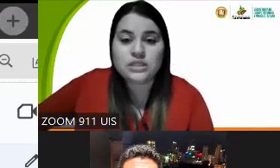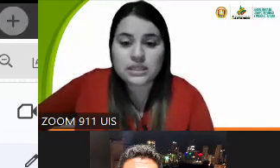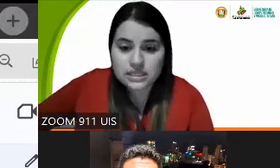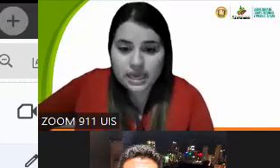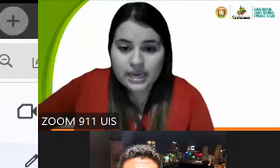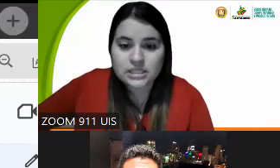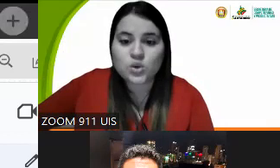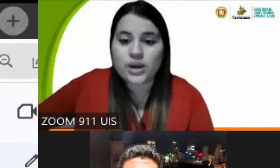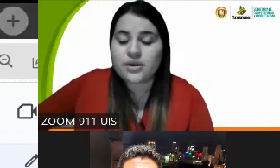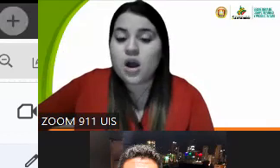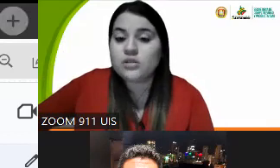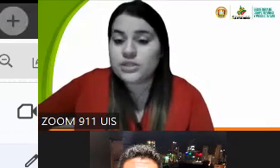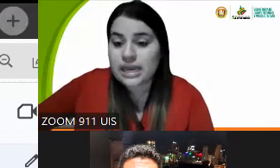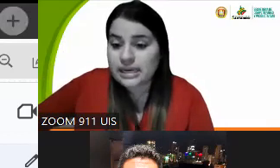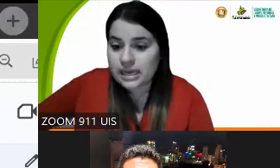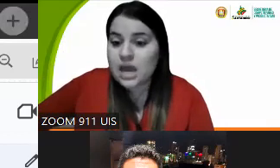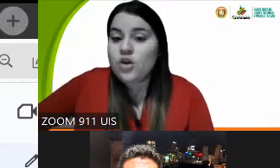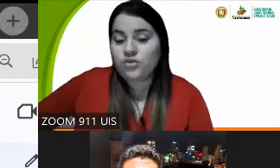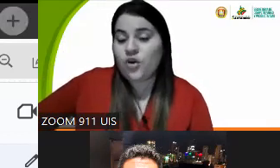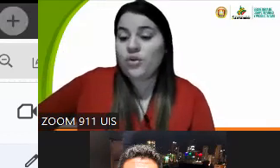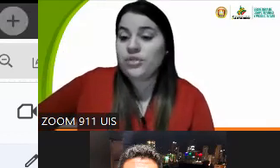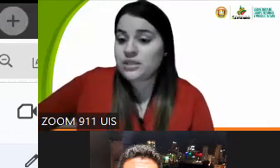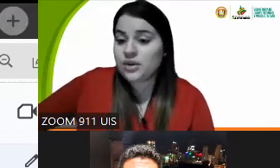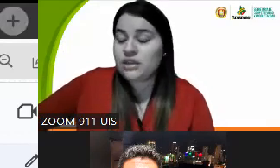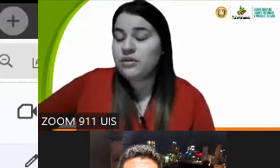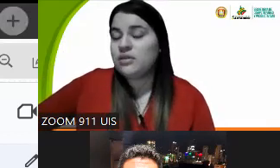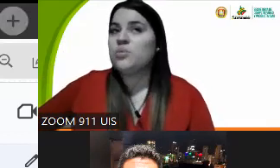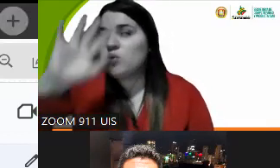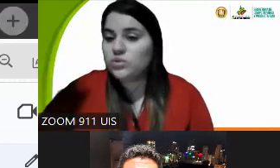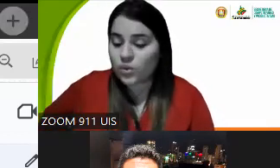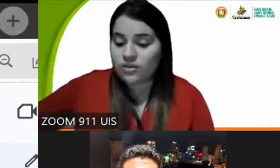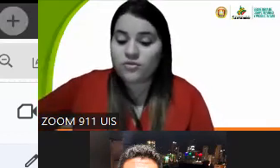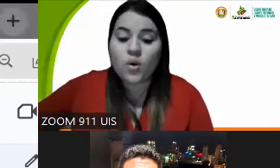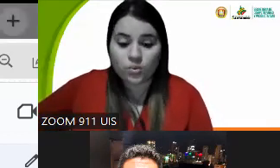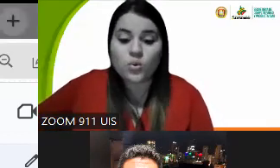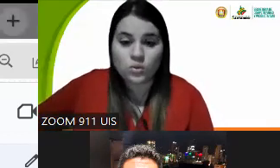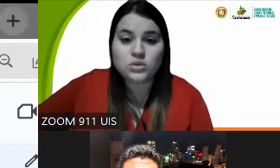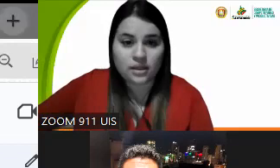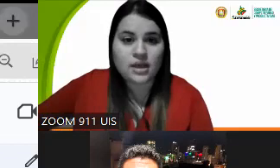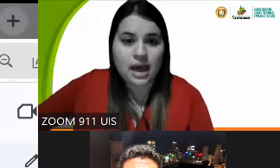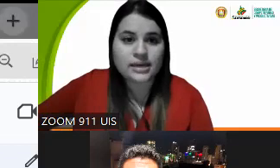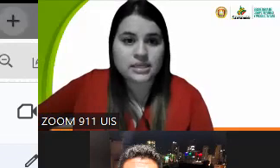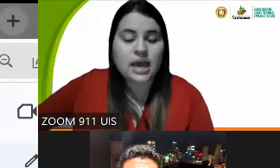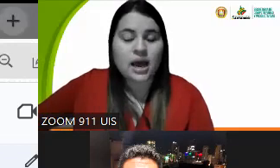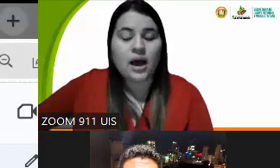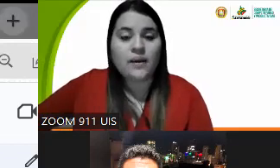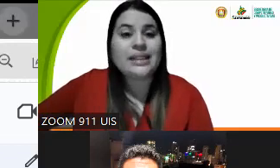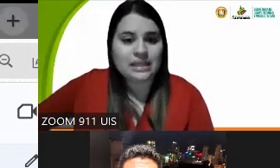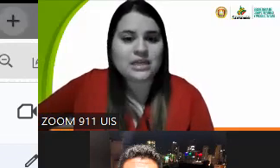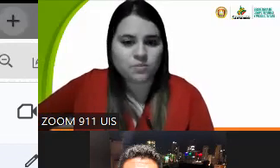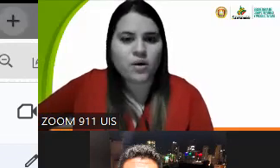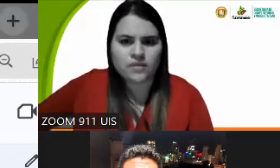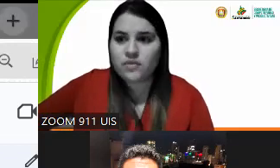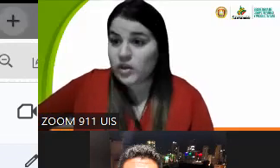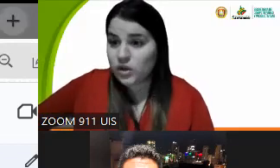to facilitate greater understanding. So these are the rules, or the 4 rules that in